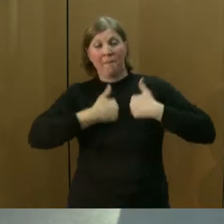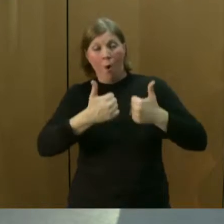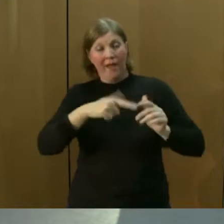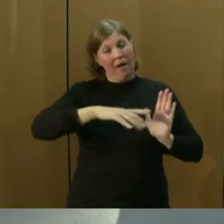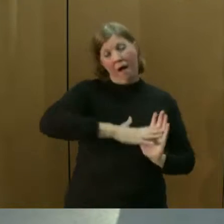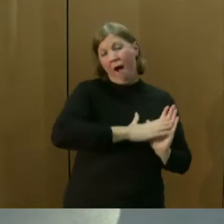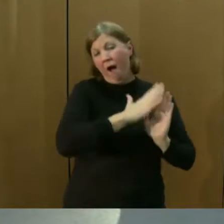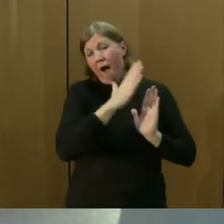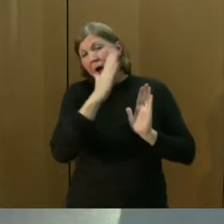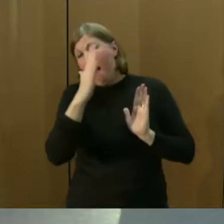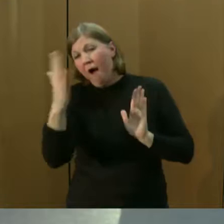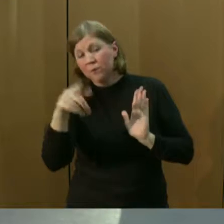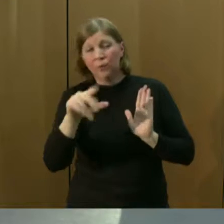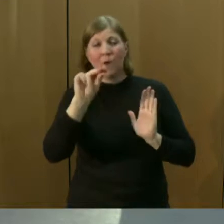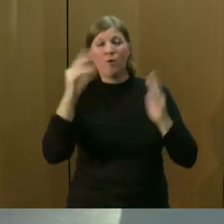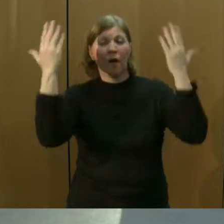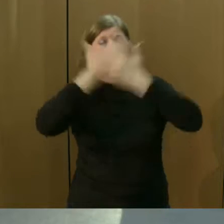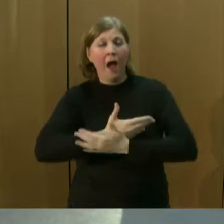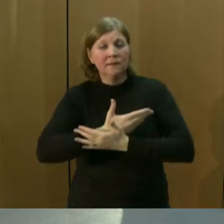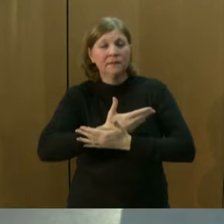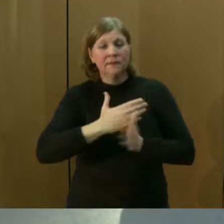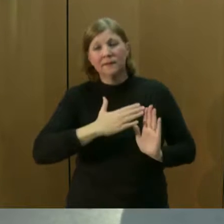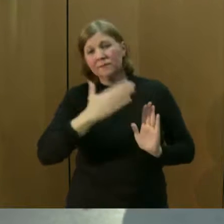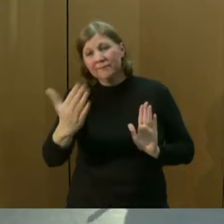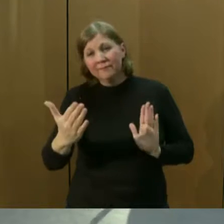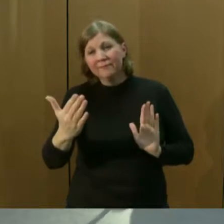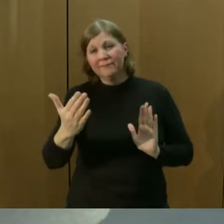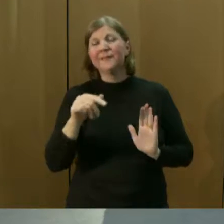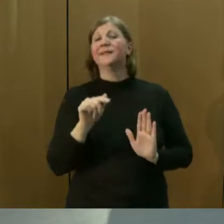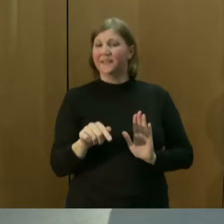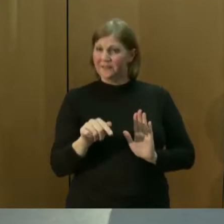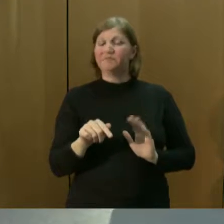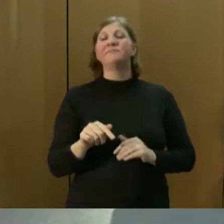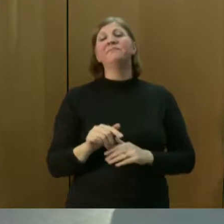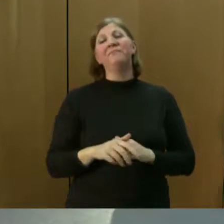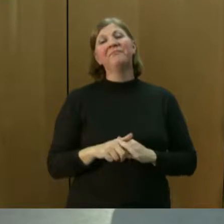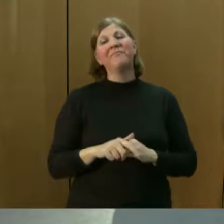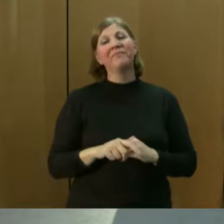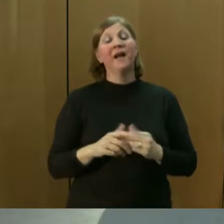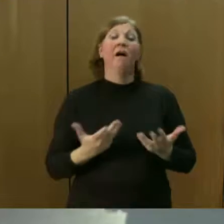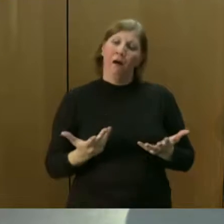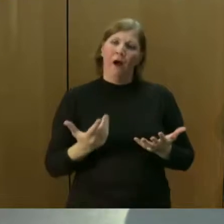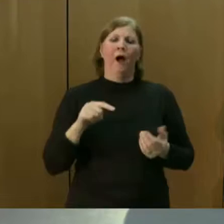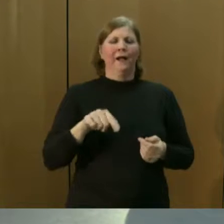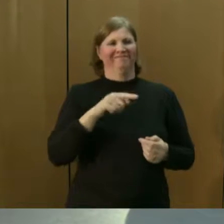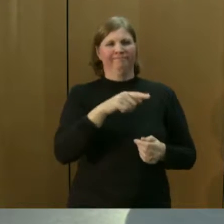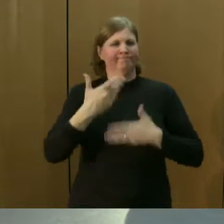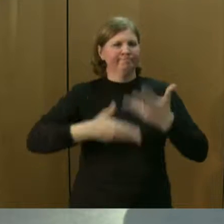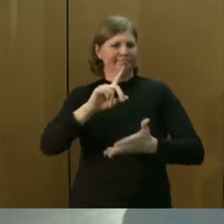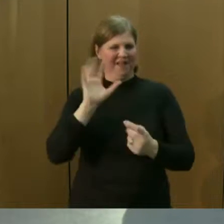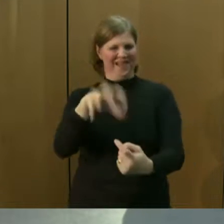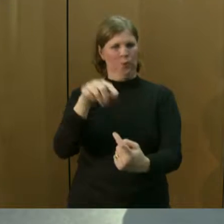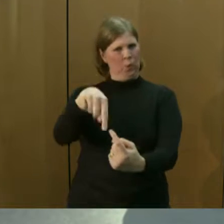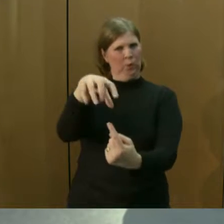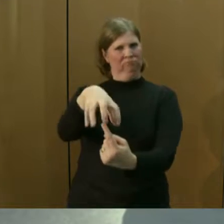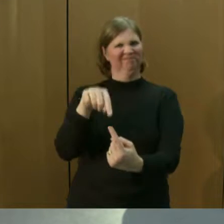morning. And it happens, we'll talk more about venues, but it happens primarily in temporarily created venues, because